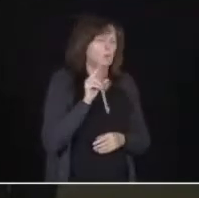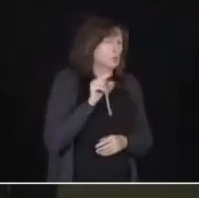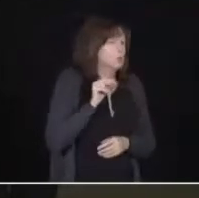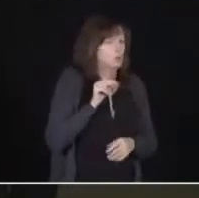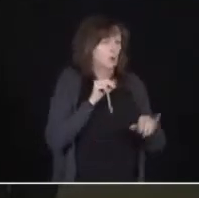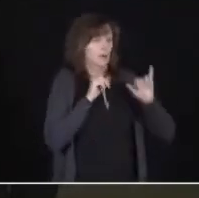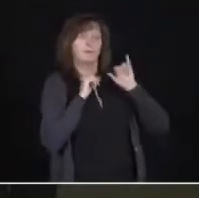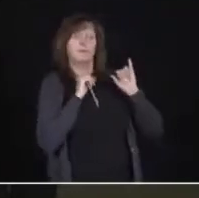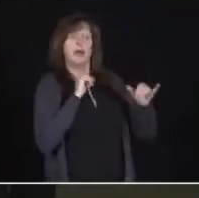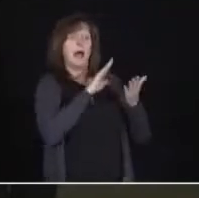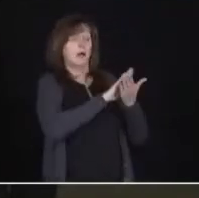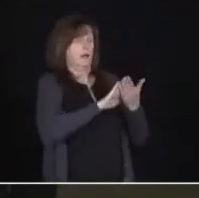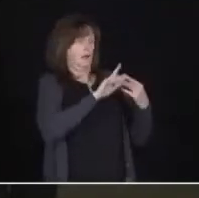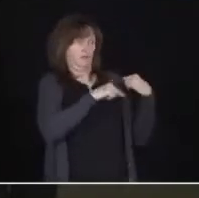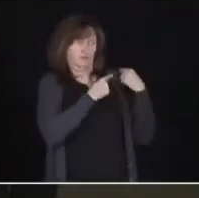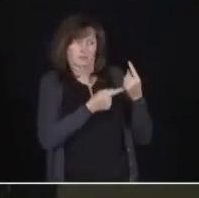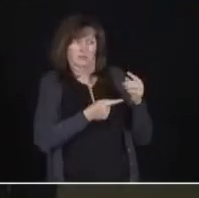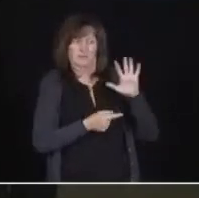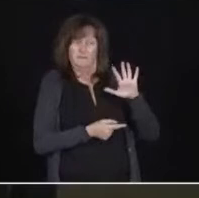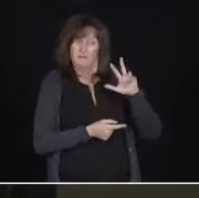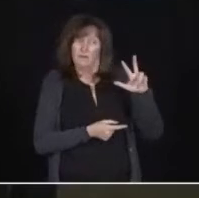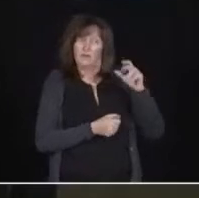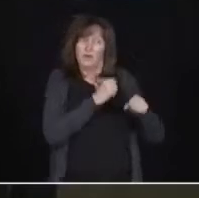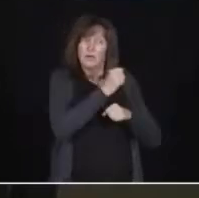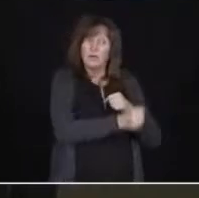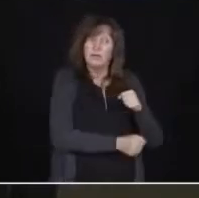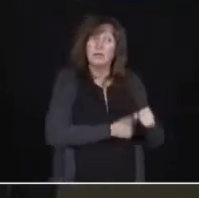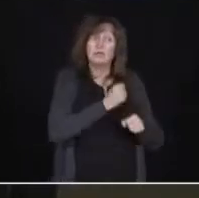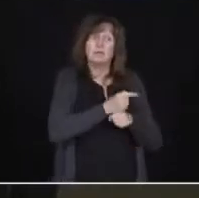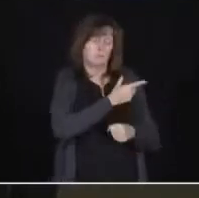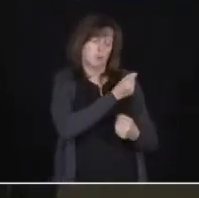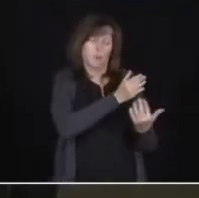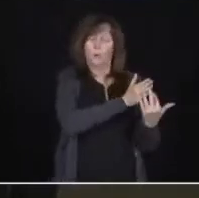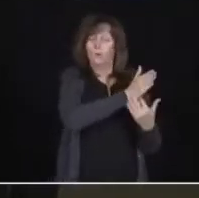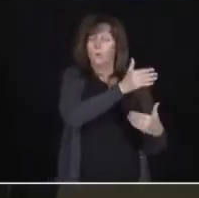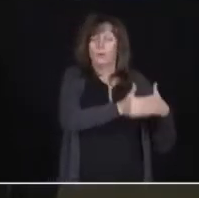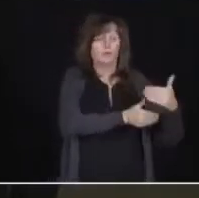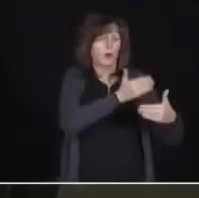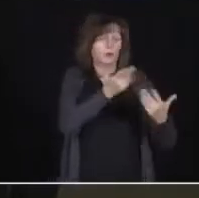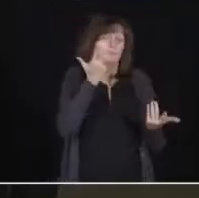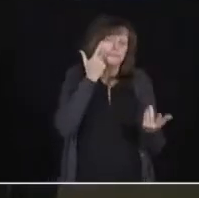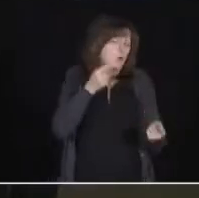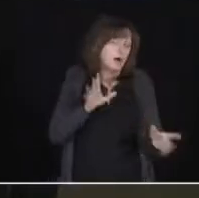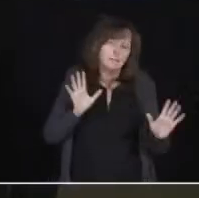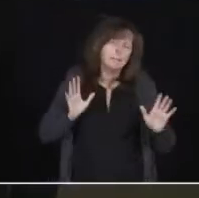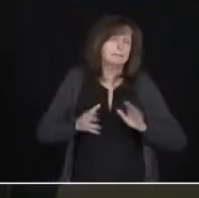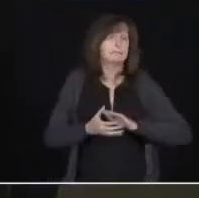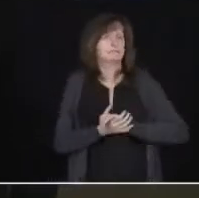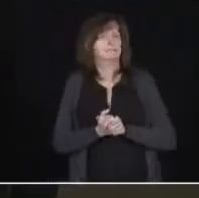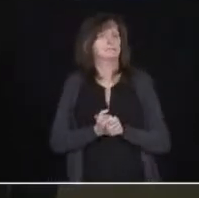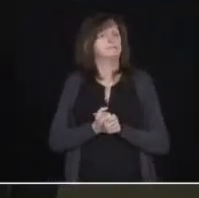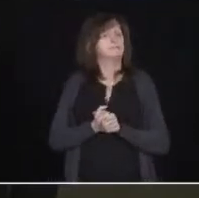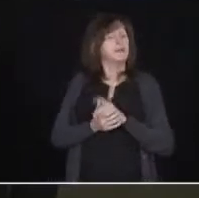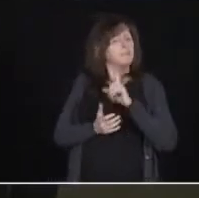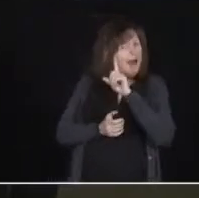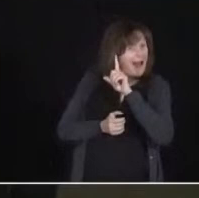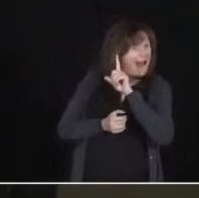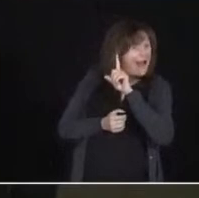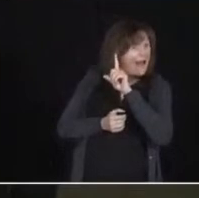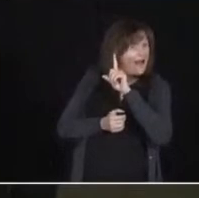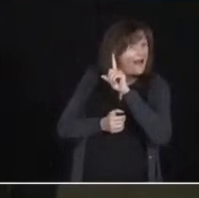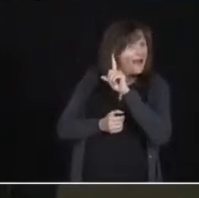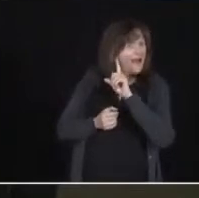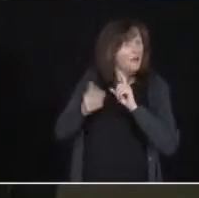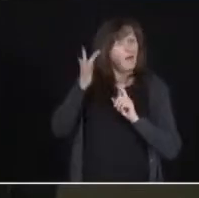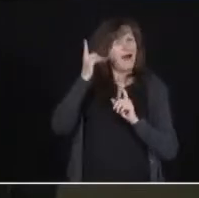years, and they're going to go through it. And let's see what happens. Follow up. Well, why